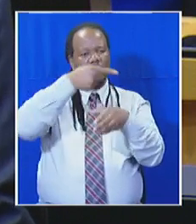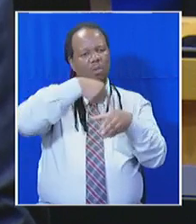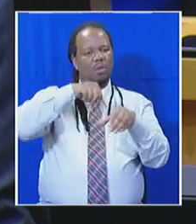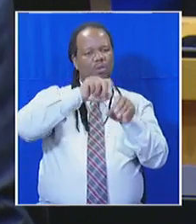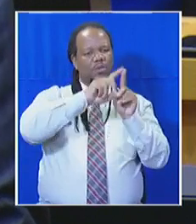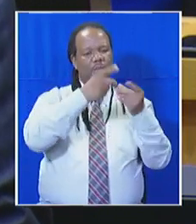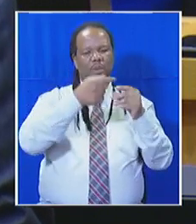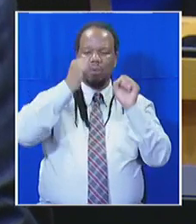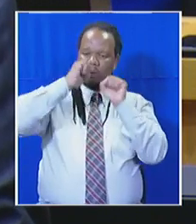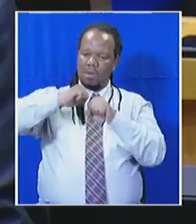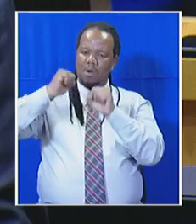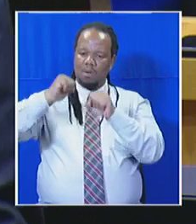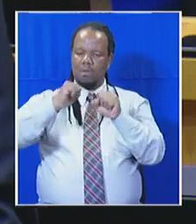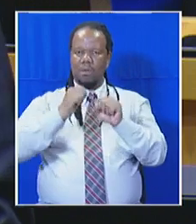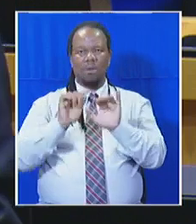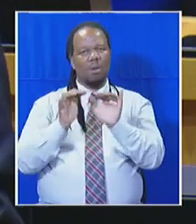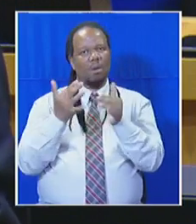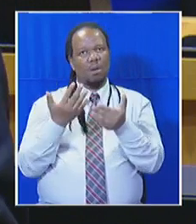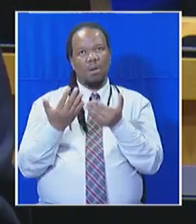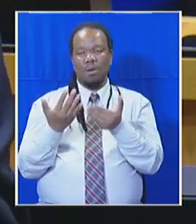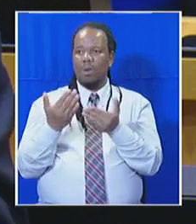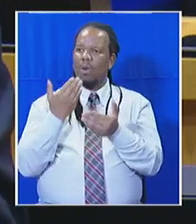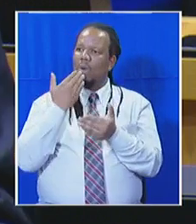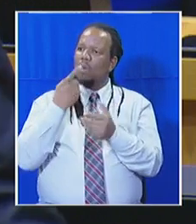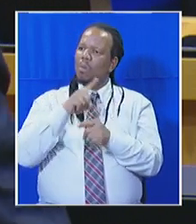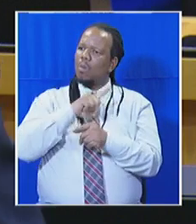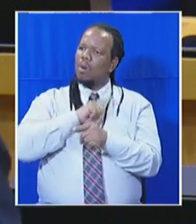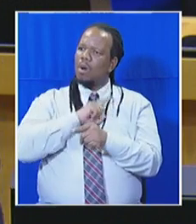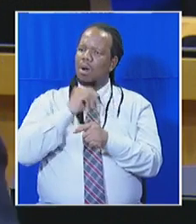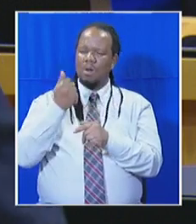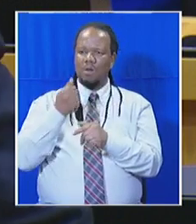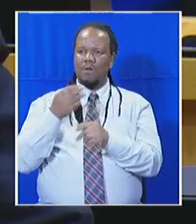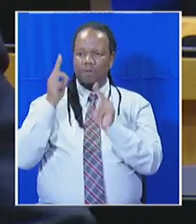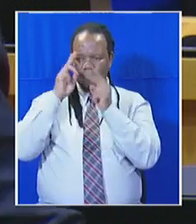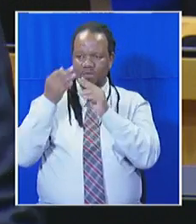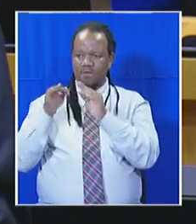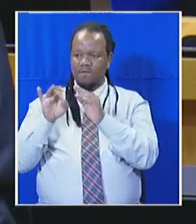we will have to look very closely at the cost drivers of